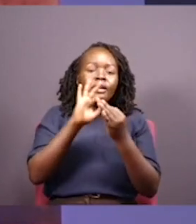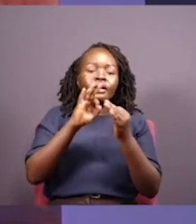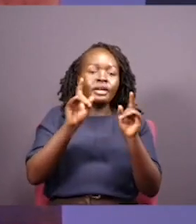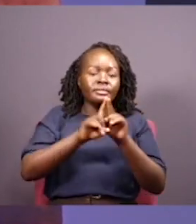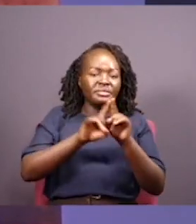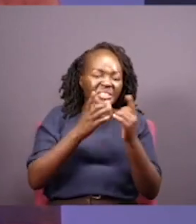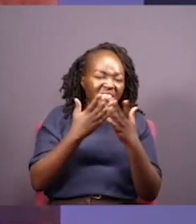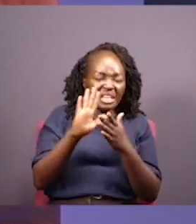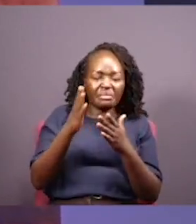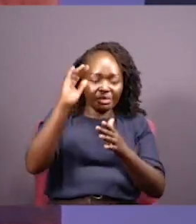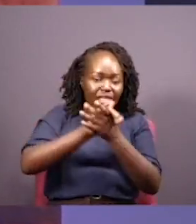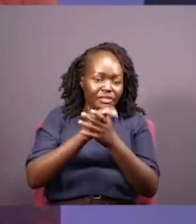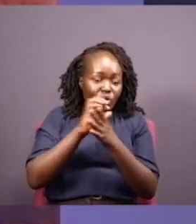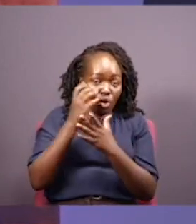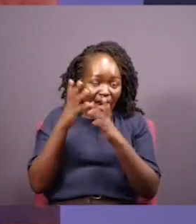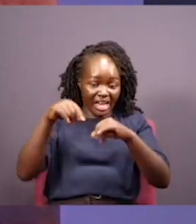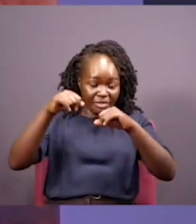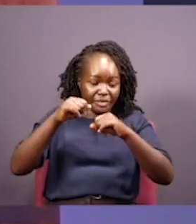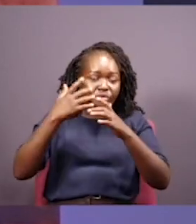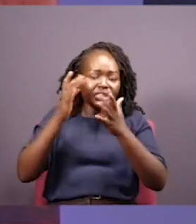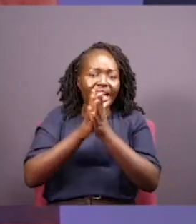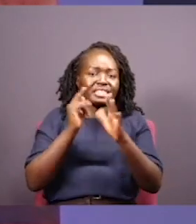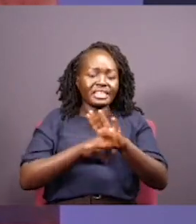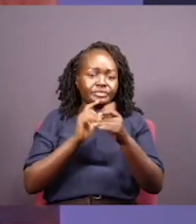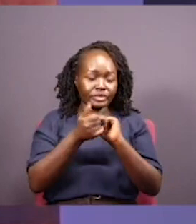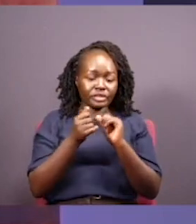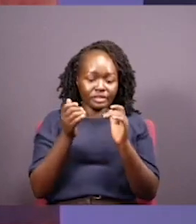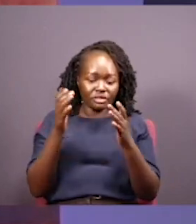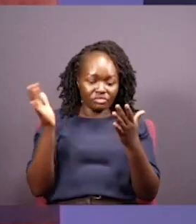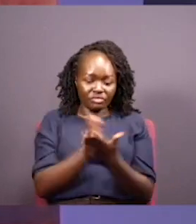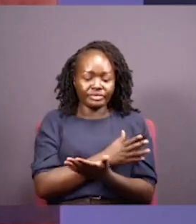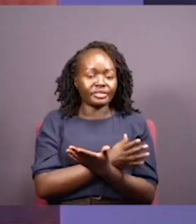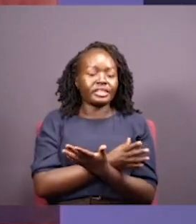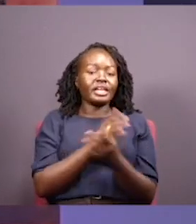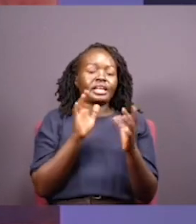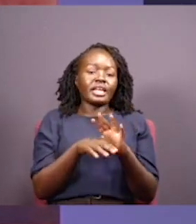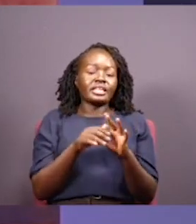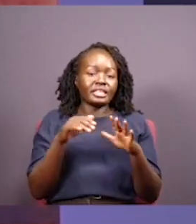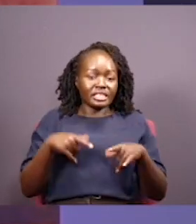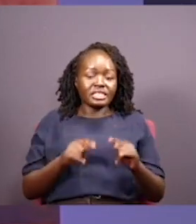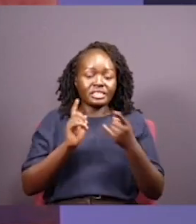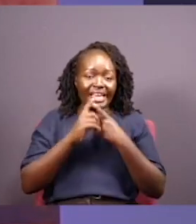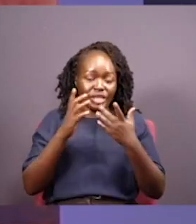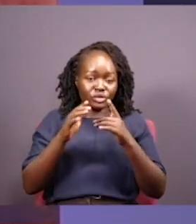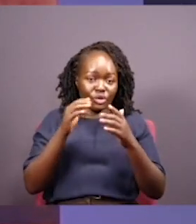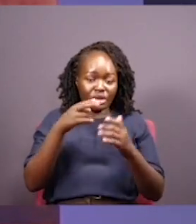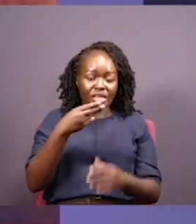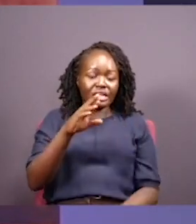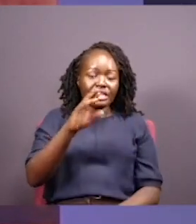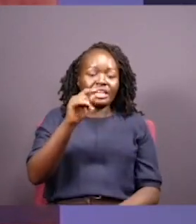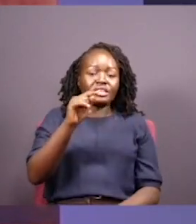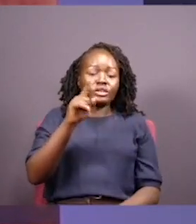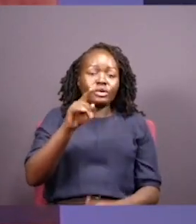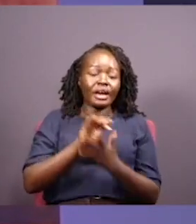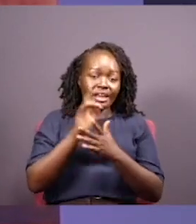creed. And when you change and switch over, they throw you out in an attempt to hurt you and force you to come back.